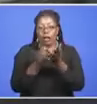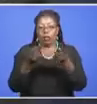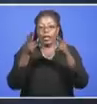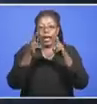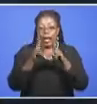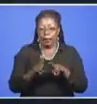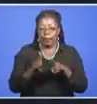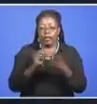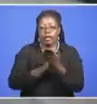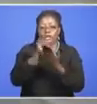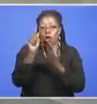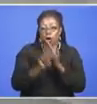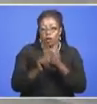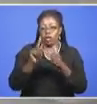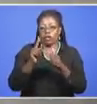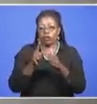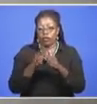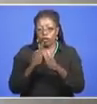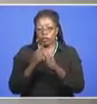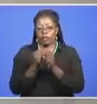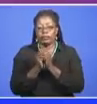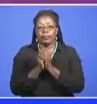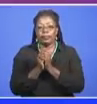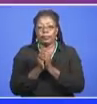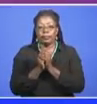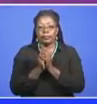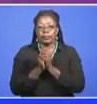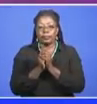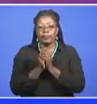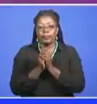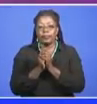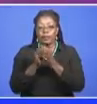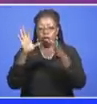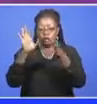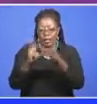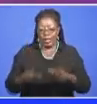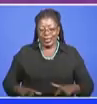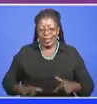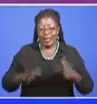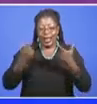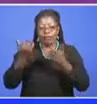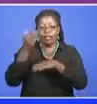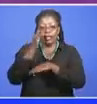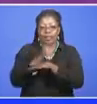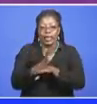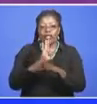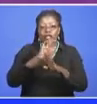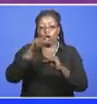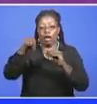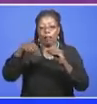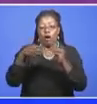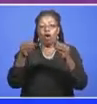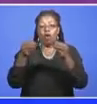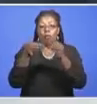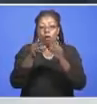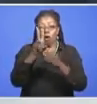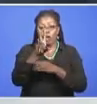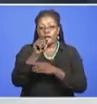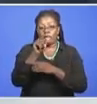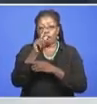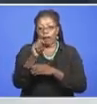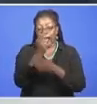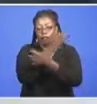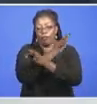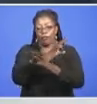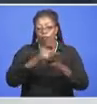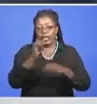1st. Crystal Darling, ZNS Network News. Well, joining us live tonight to talk more about those VAT-free items is Financial